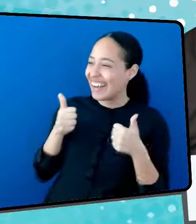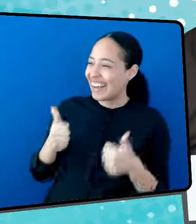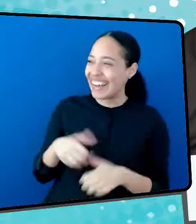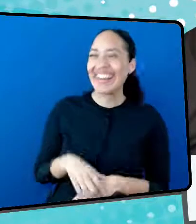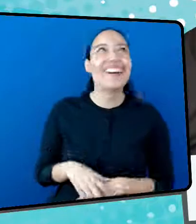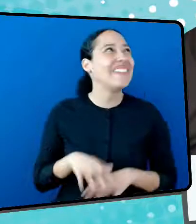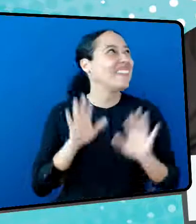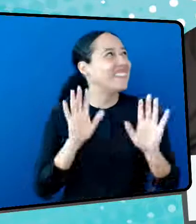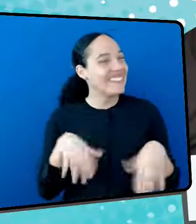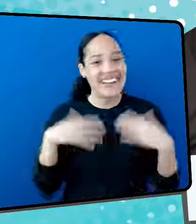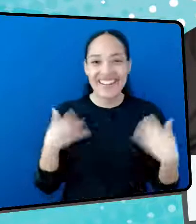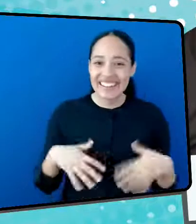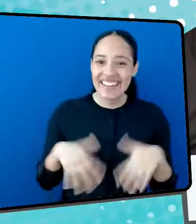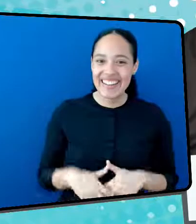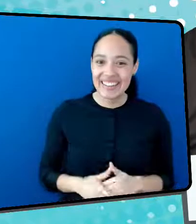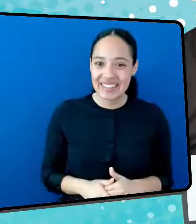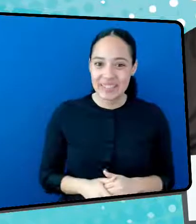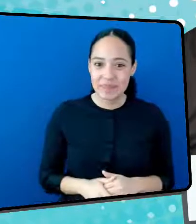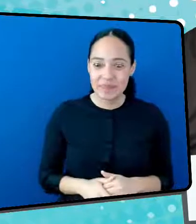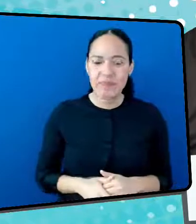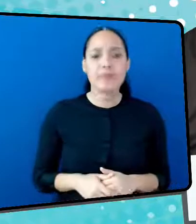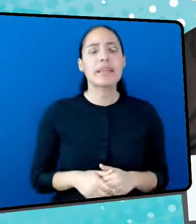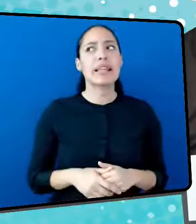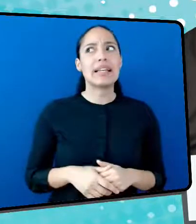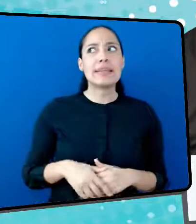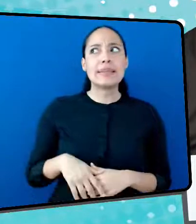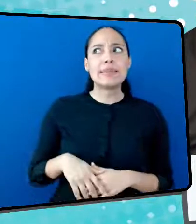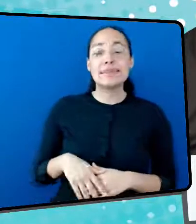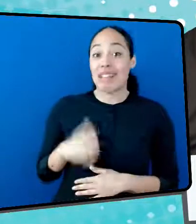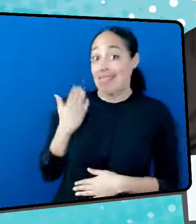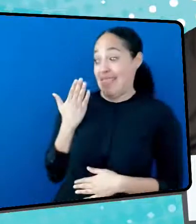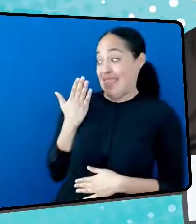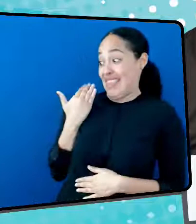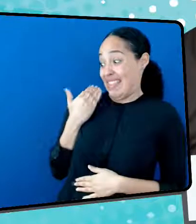Amazing. And what was the last thing you learnt in AI?